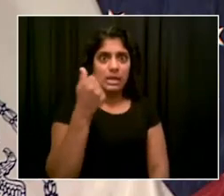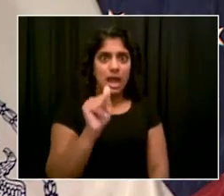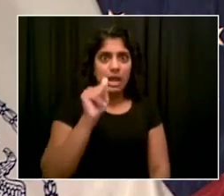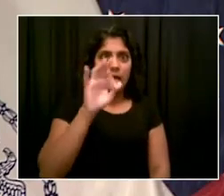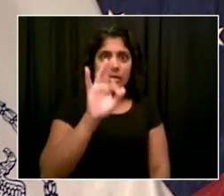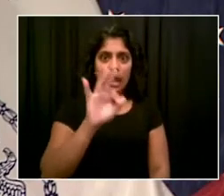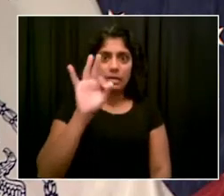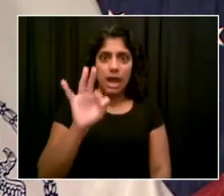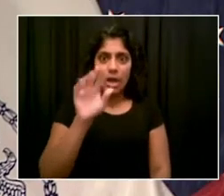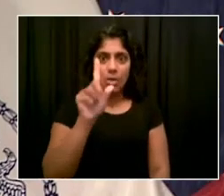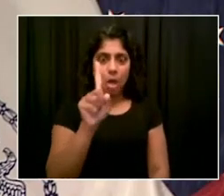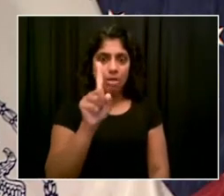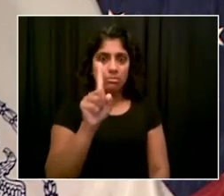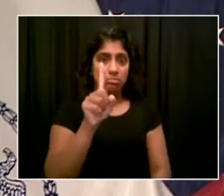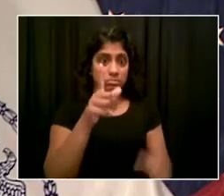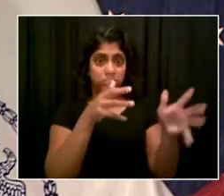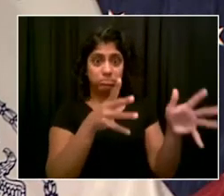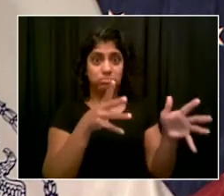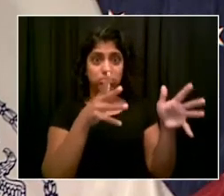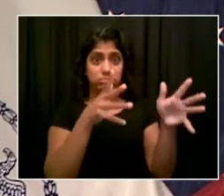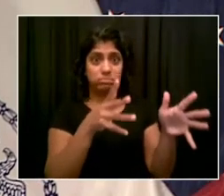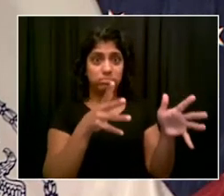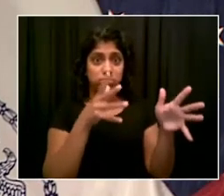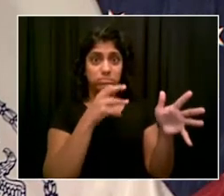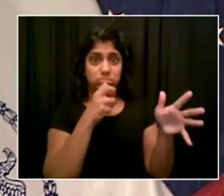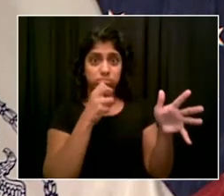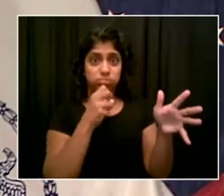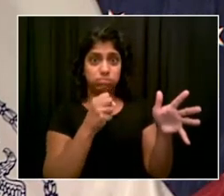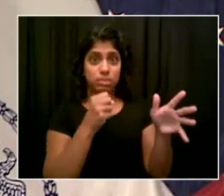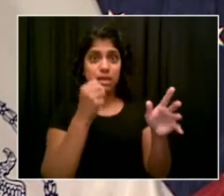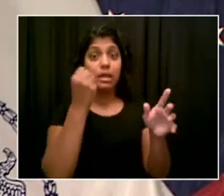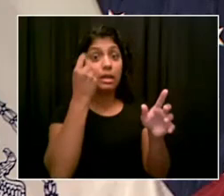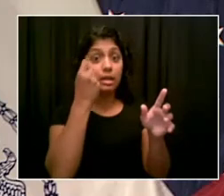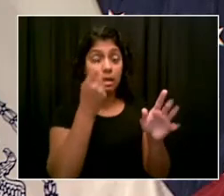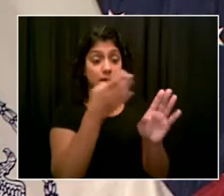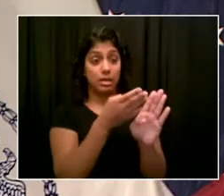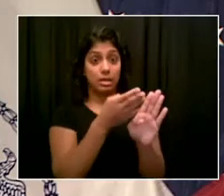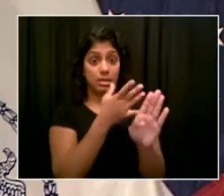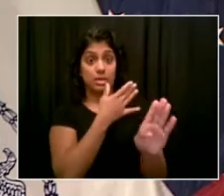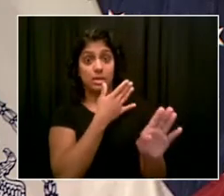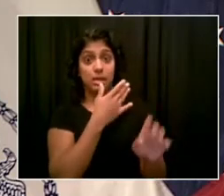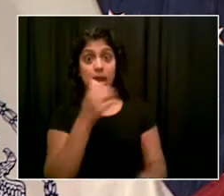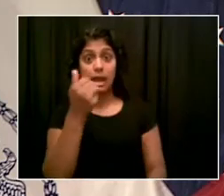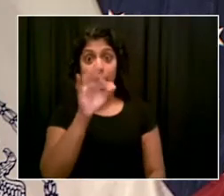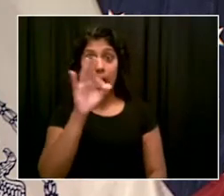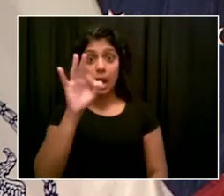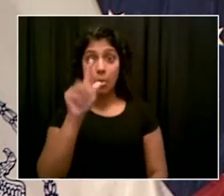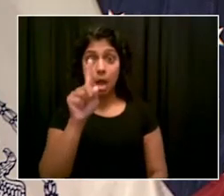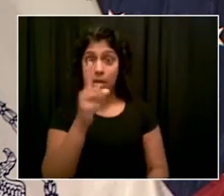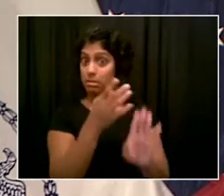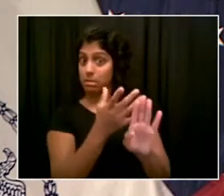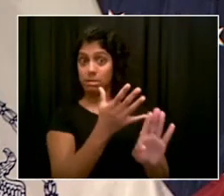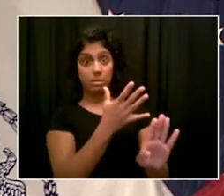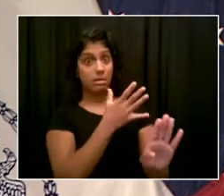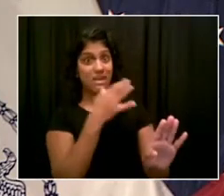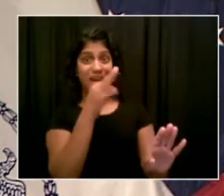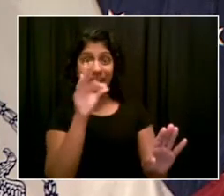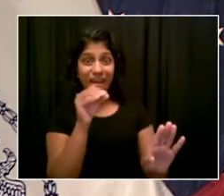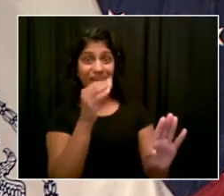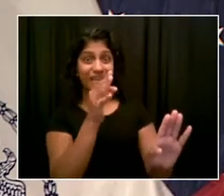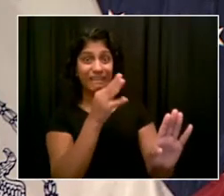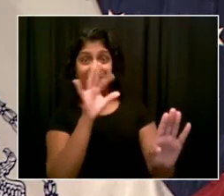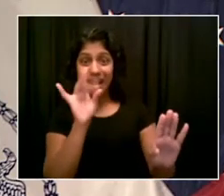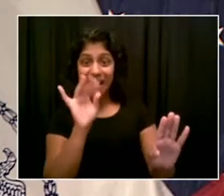totally overhauled? It's a fair question, but I need to get all the facts from NYCHA, including about the federal law. And